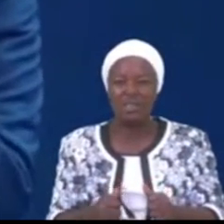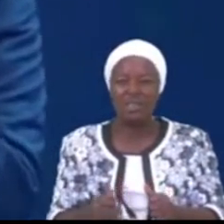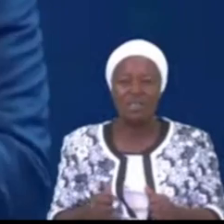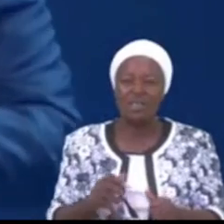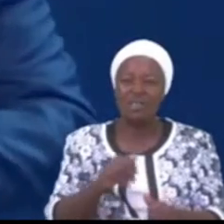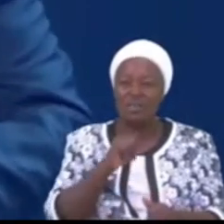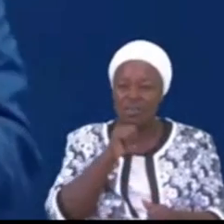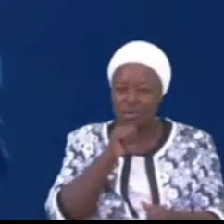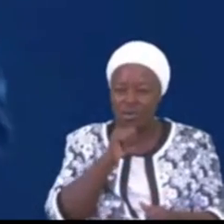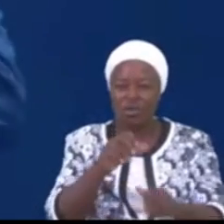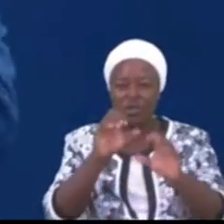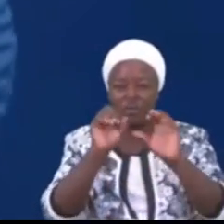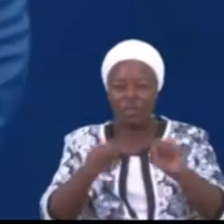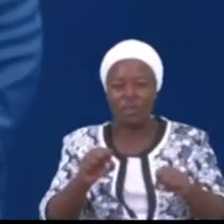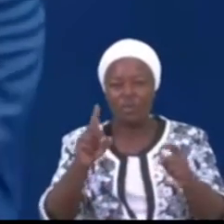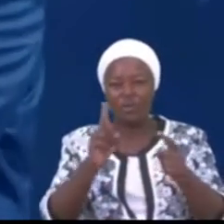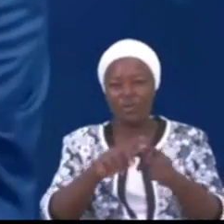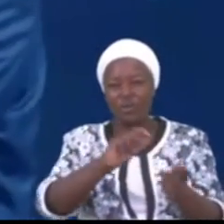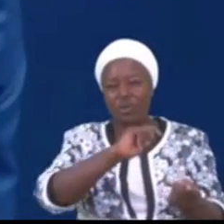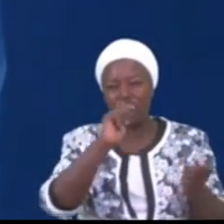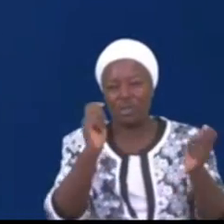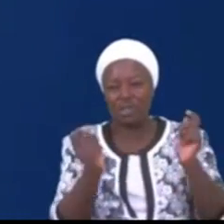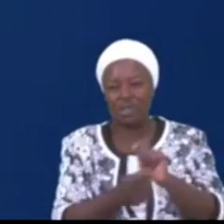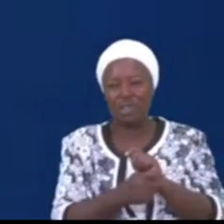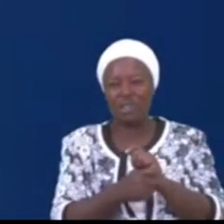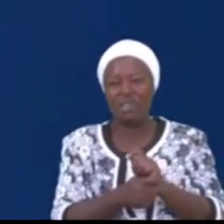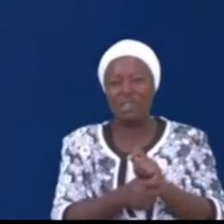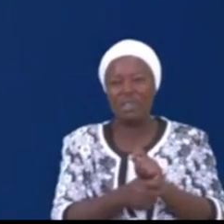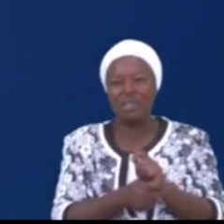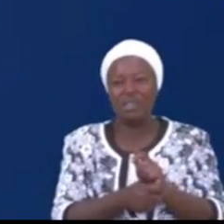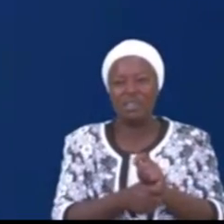irreversible. Number three, interminable